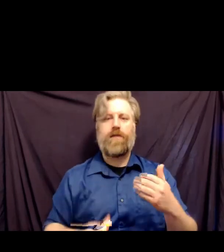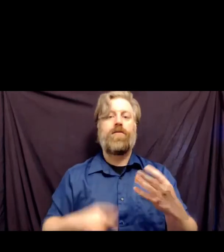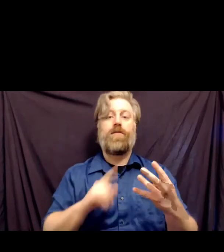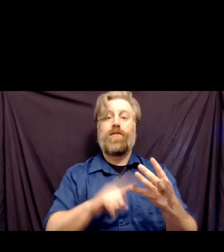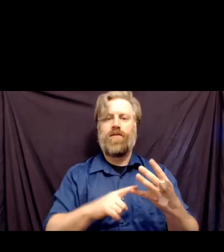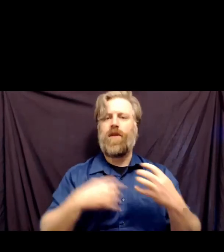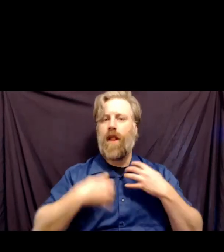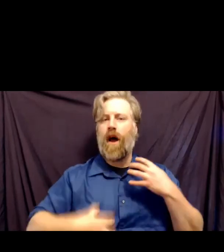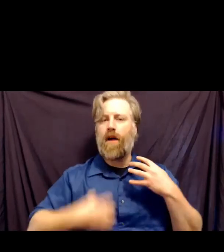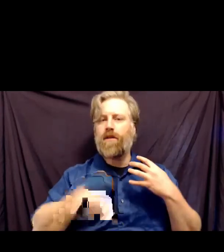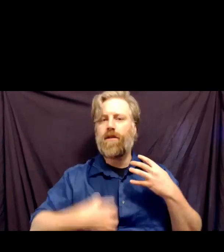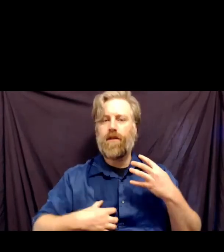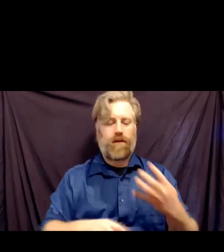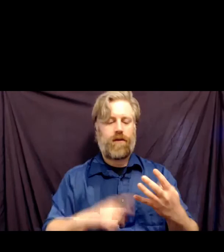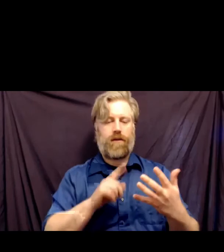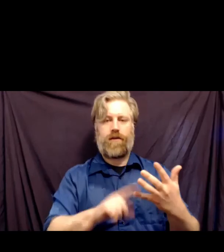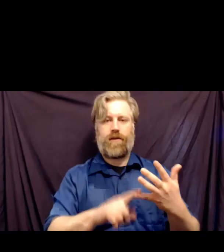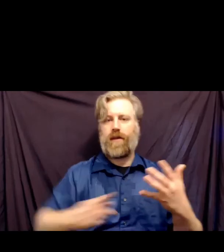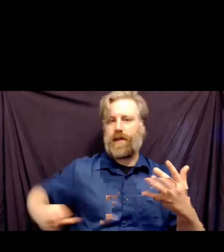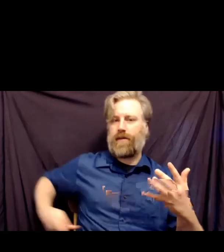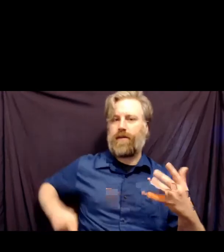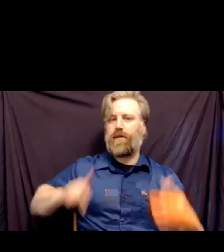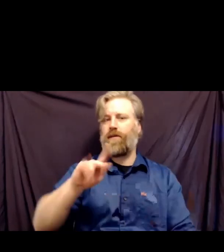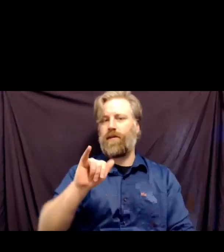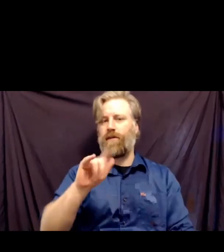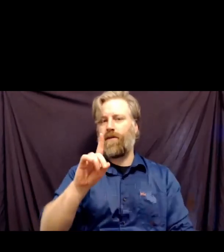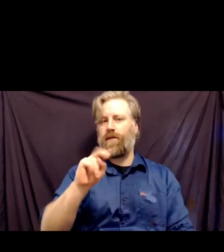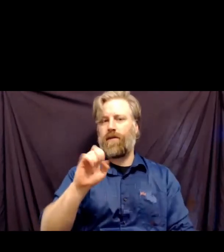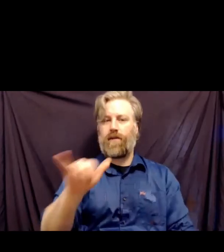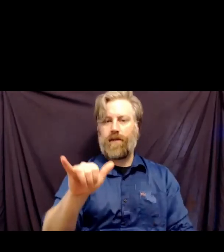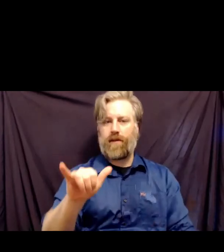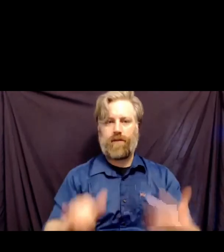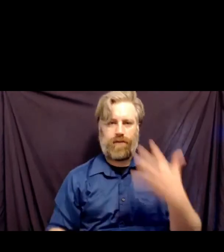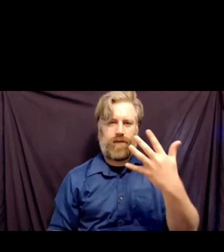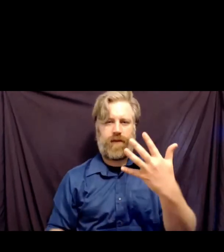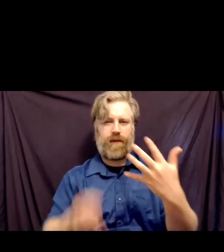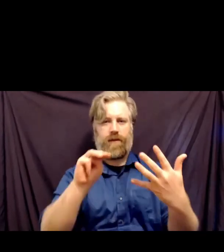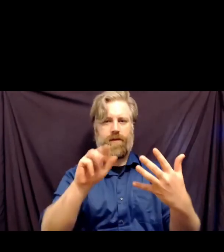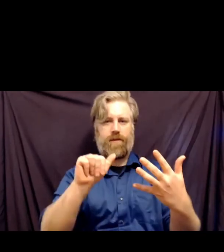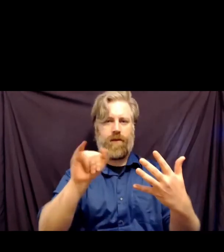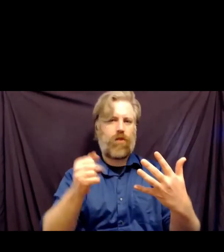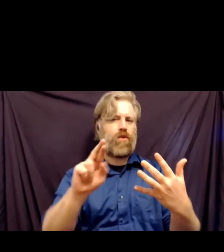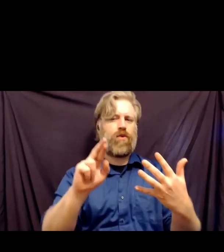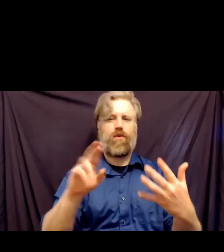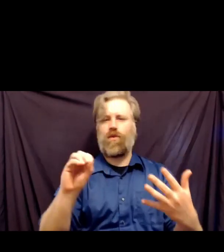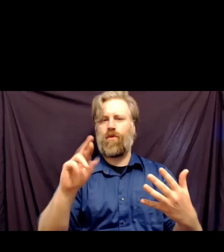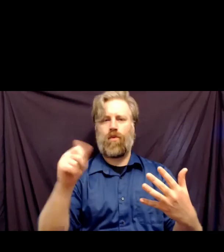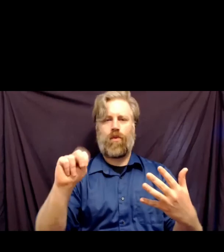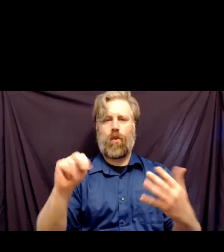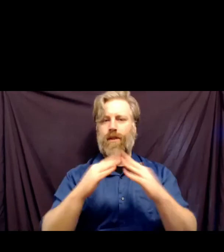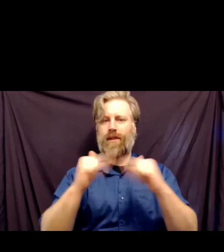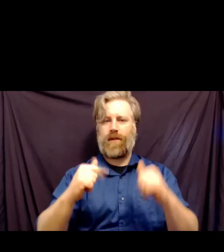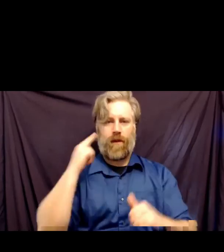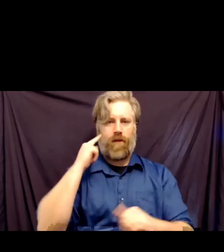and the other one with the kidneys. So those are the 5 major organ systems in traditional Chinese